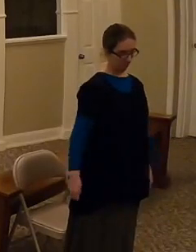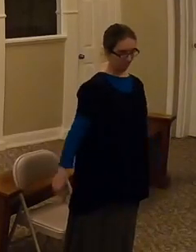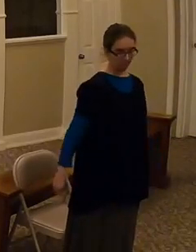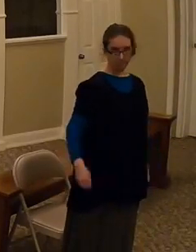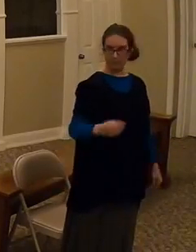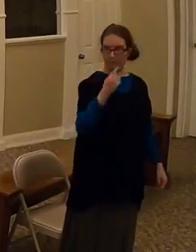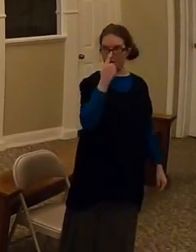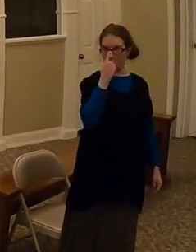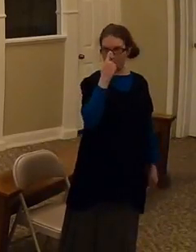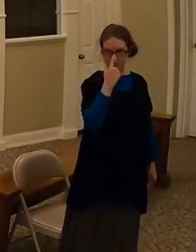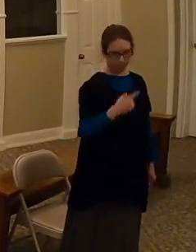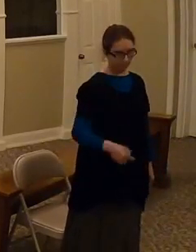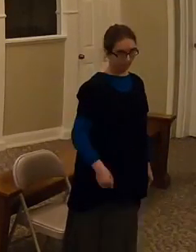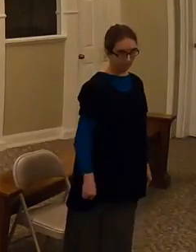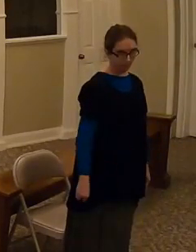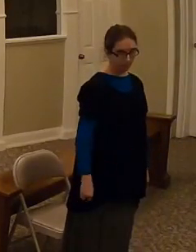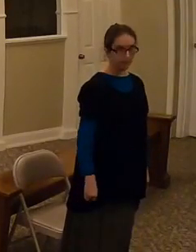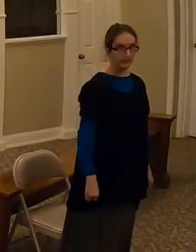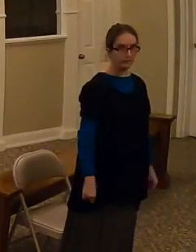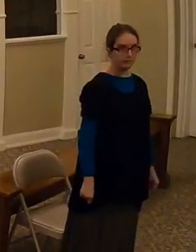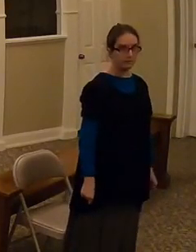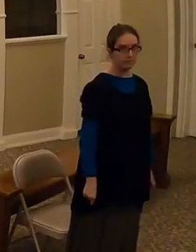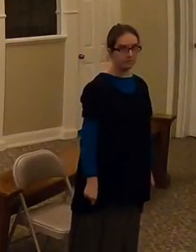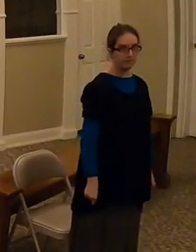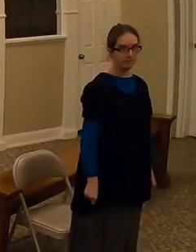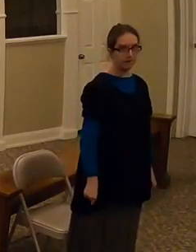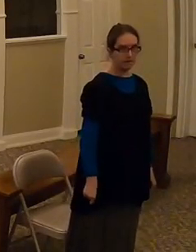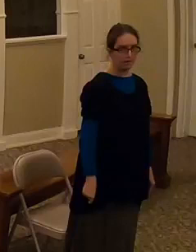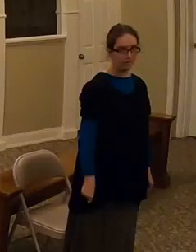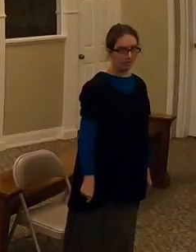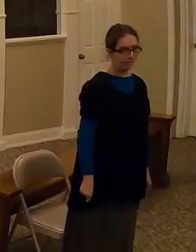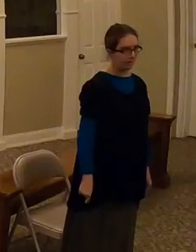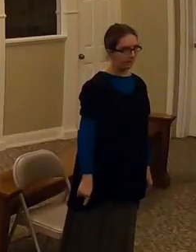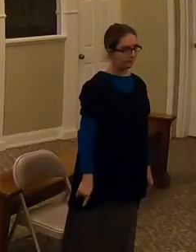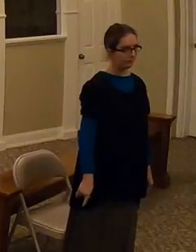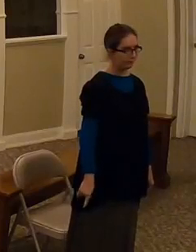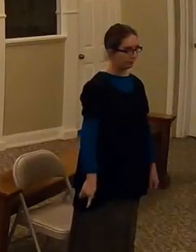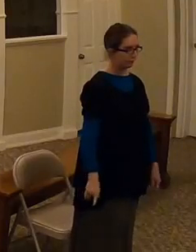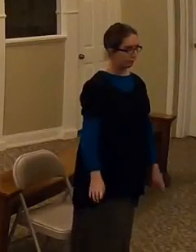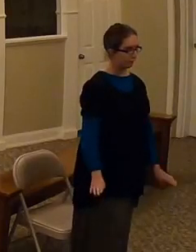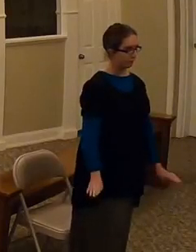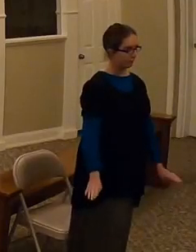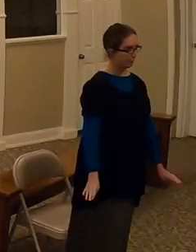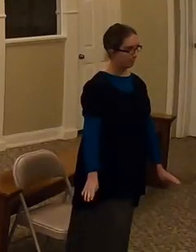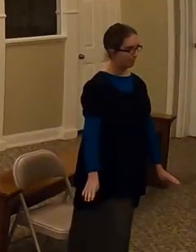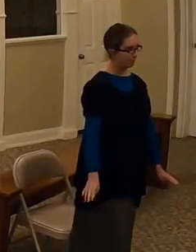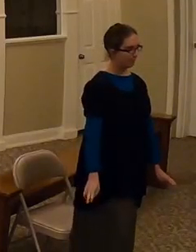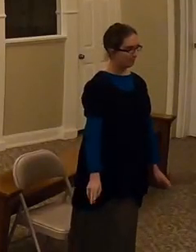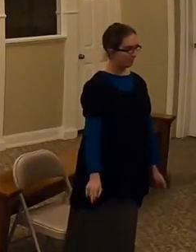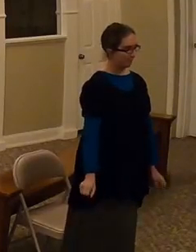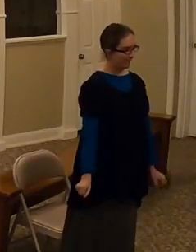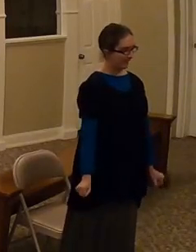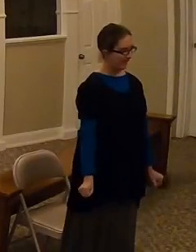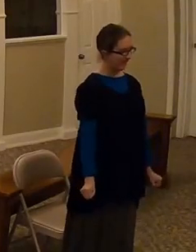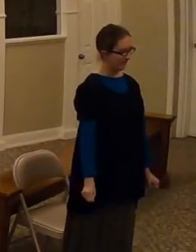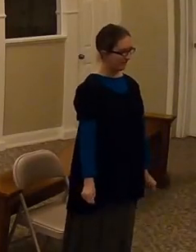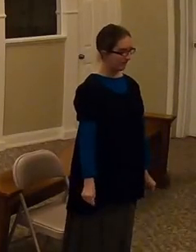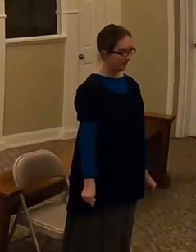You're worthy tonight, Lord. Lord, You are worthy tonight, oh God.